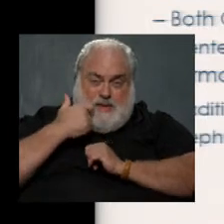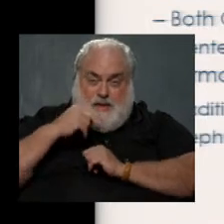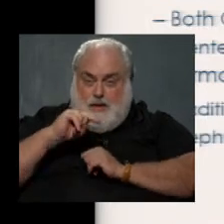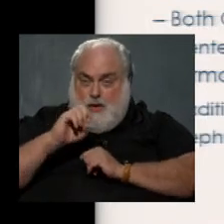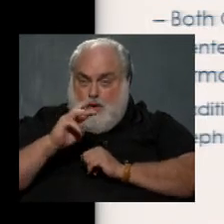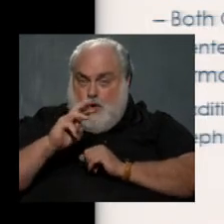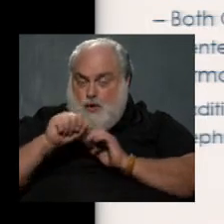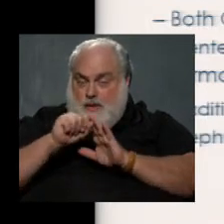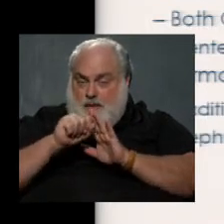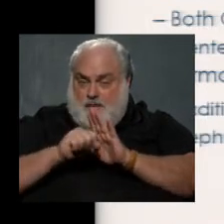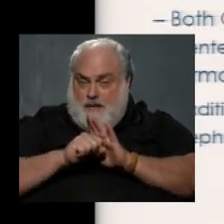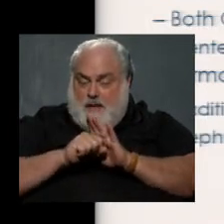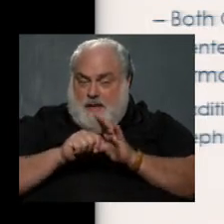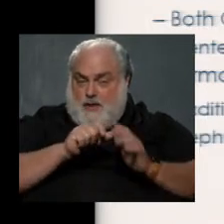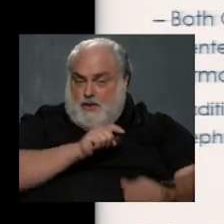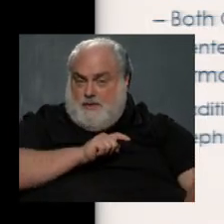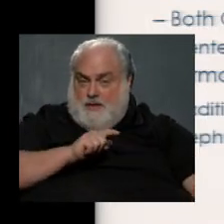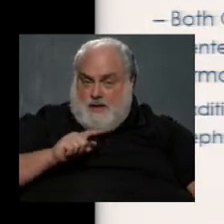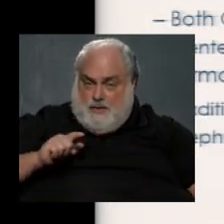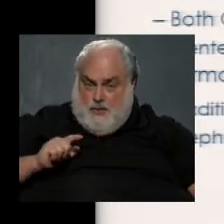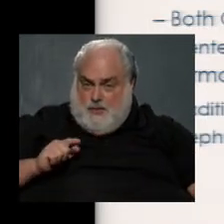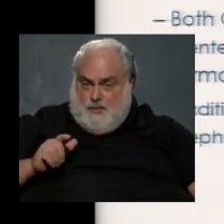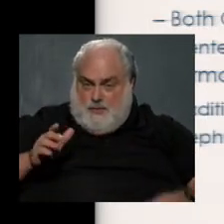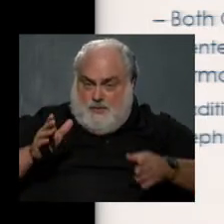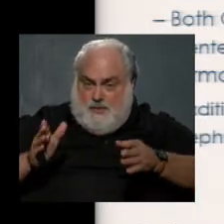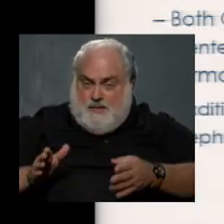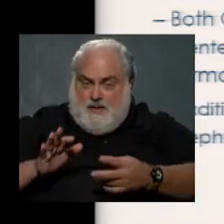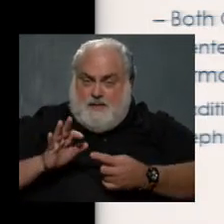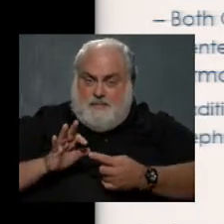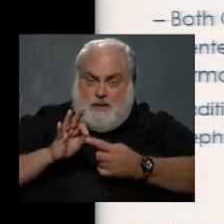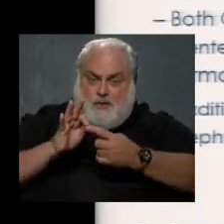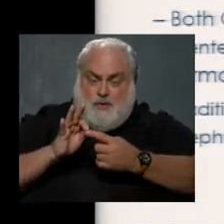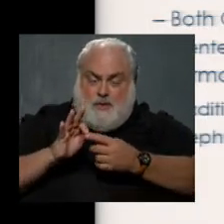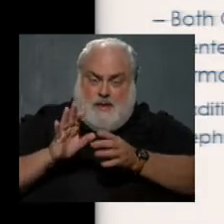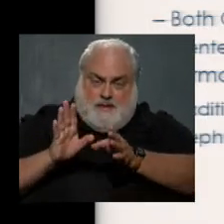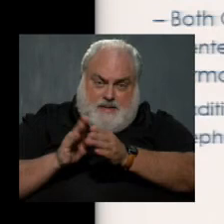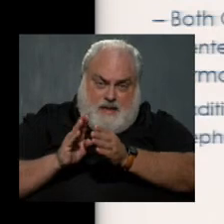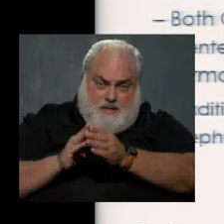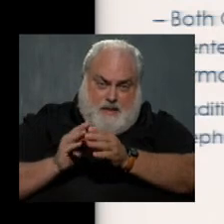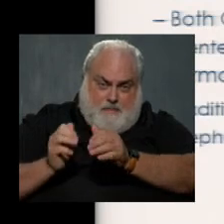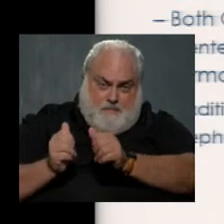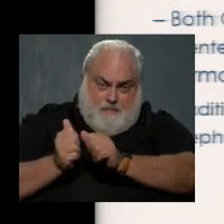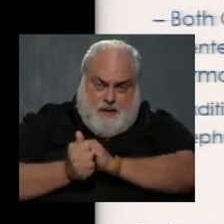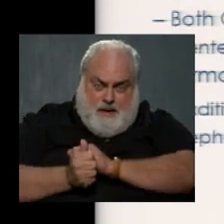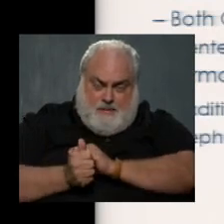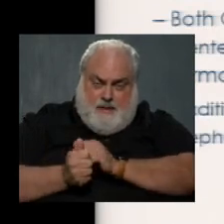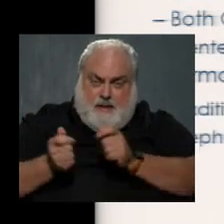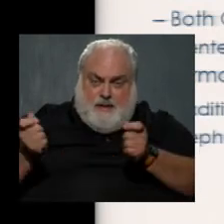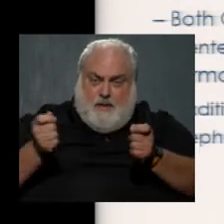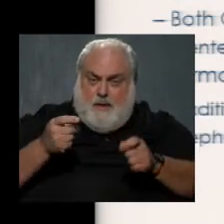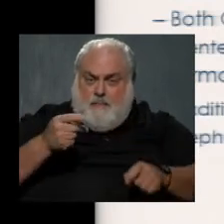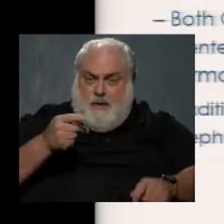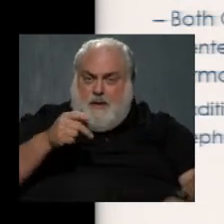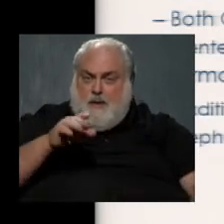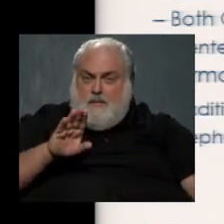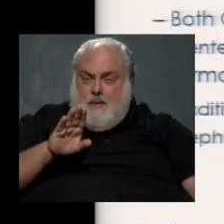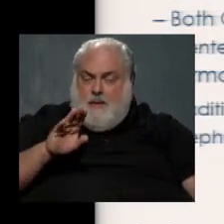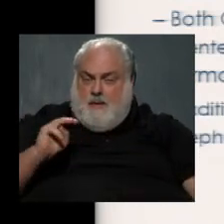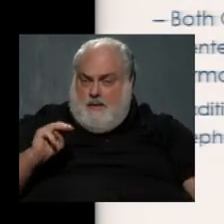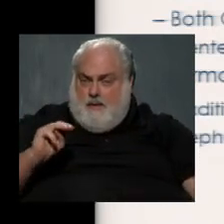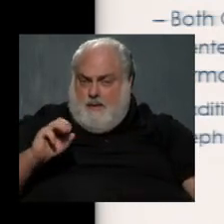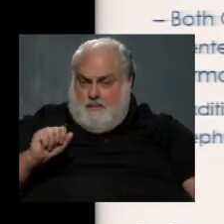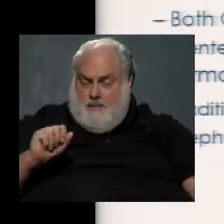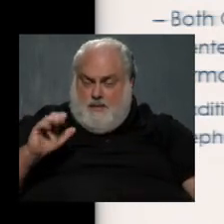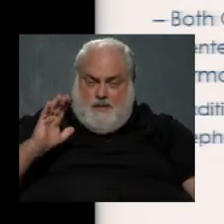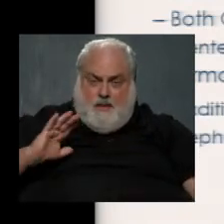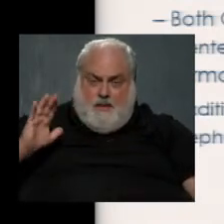the state legislature, and the special session, there was legislation passed dealing with the PBMs. The traditional,